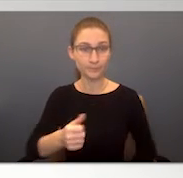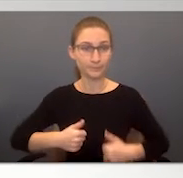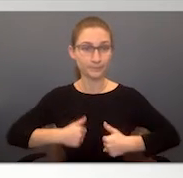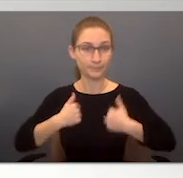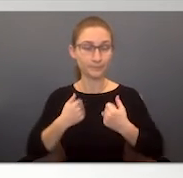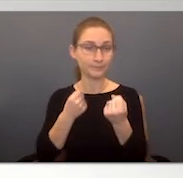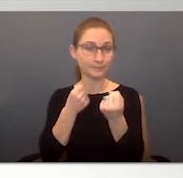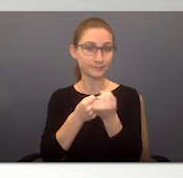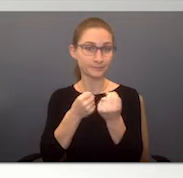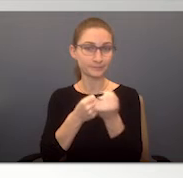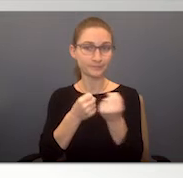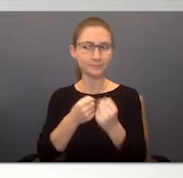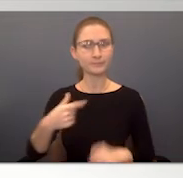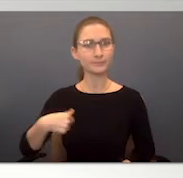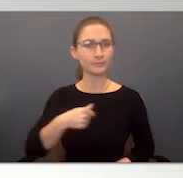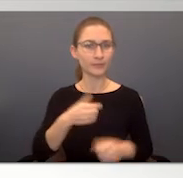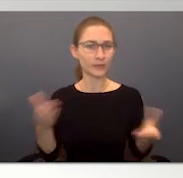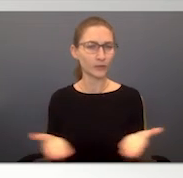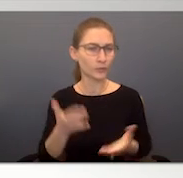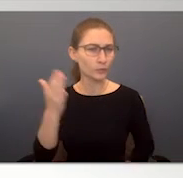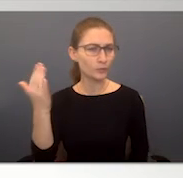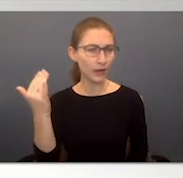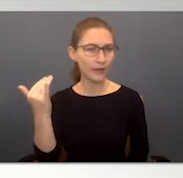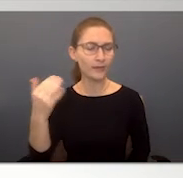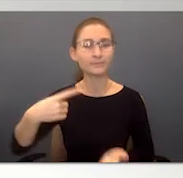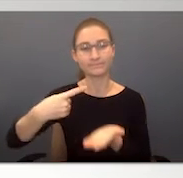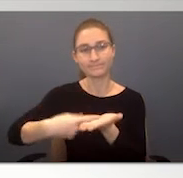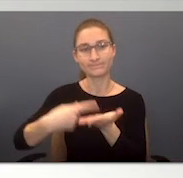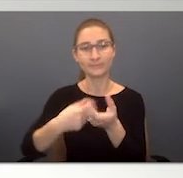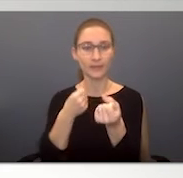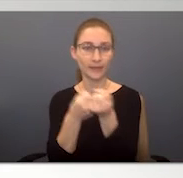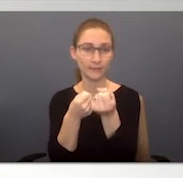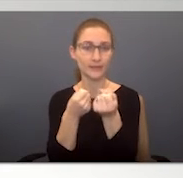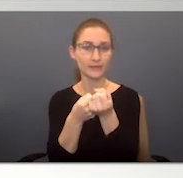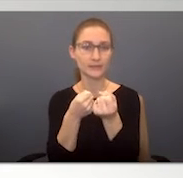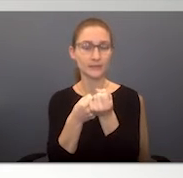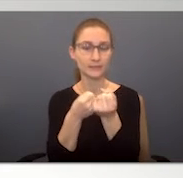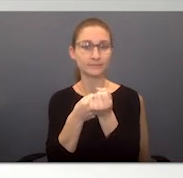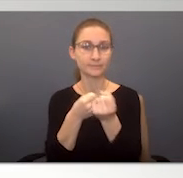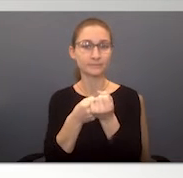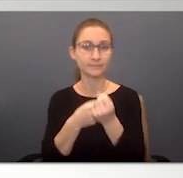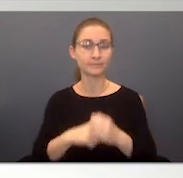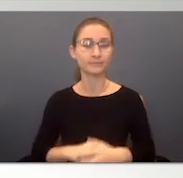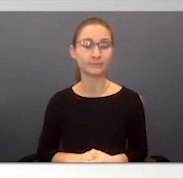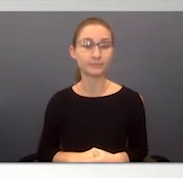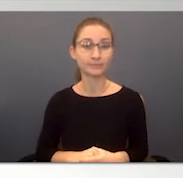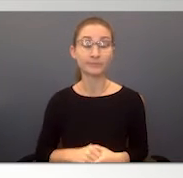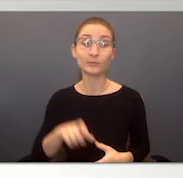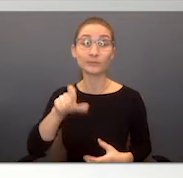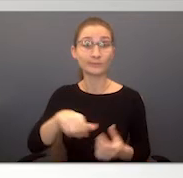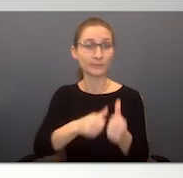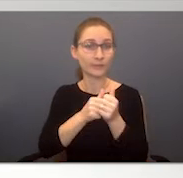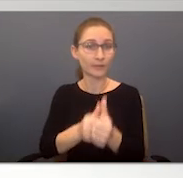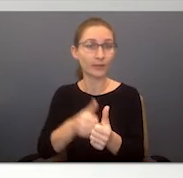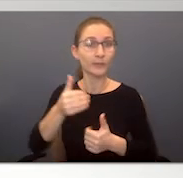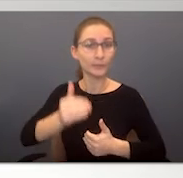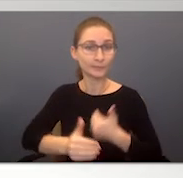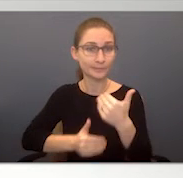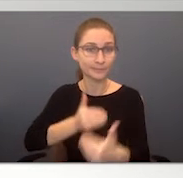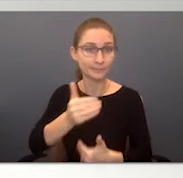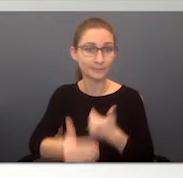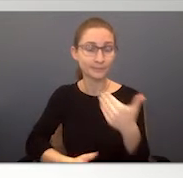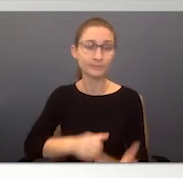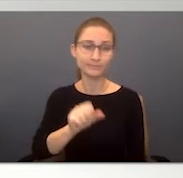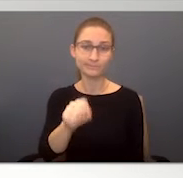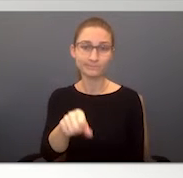to follow. Always very important. And we talk about being good advocates or self-advocates and talking